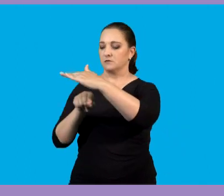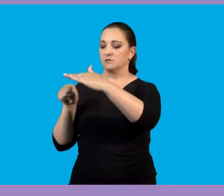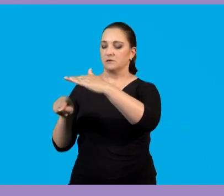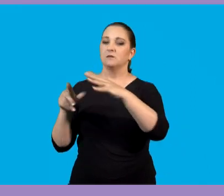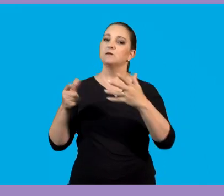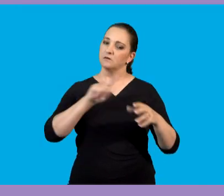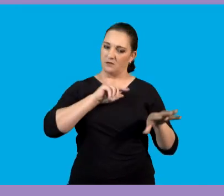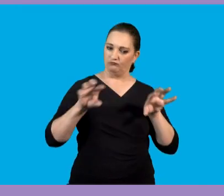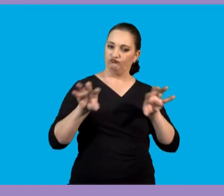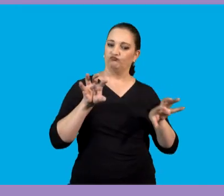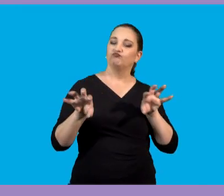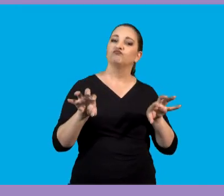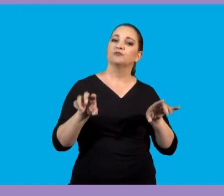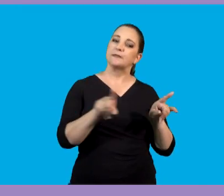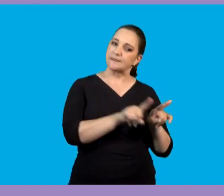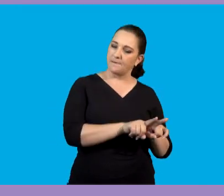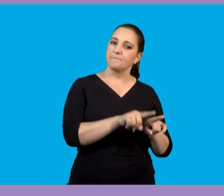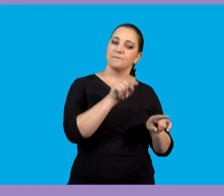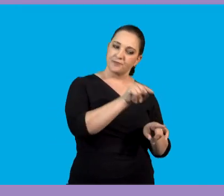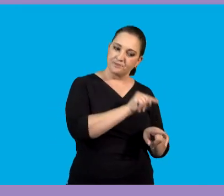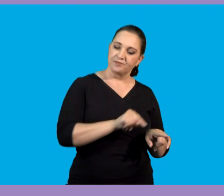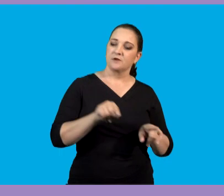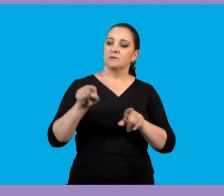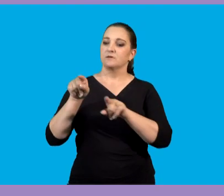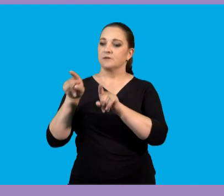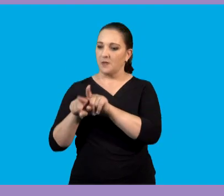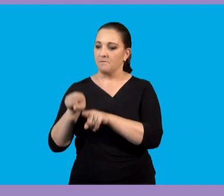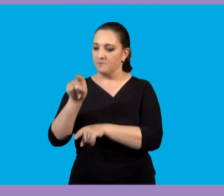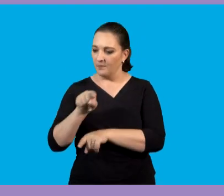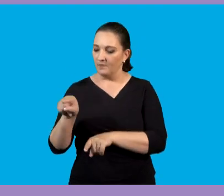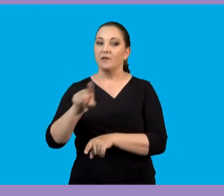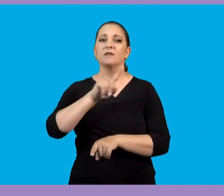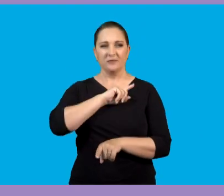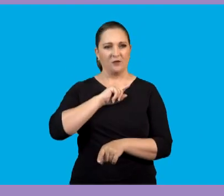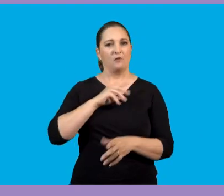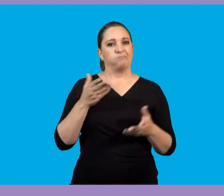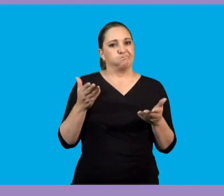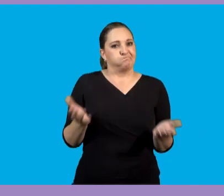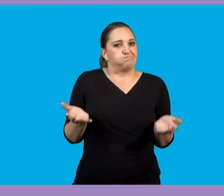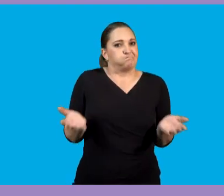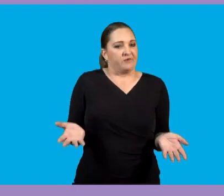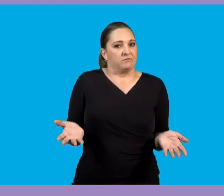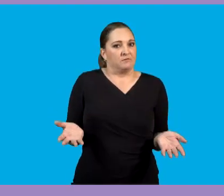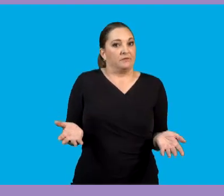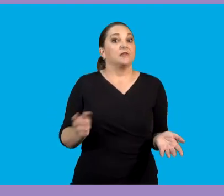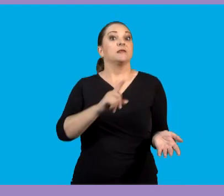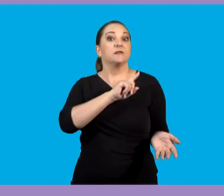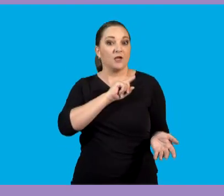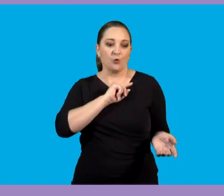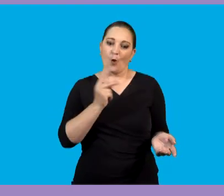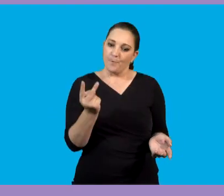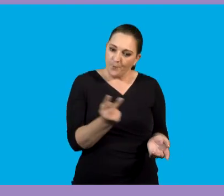the corresponding angles in these two triangles are equal. Now, what conclusion does that bring us? We can see that